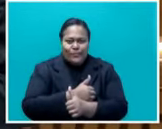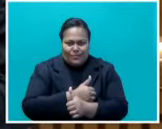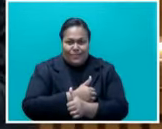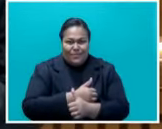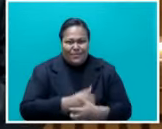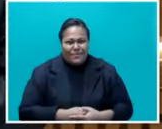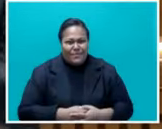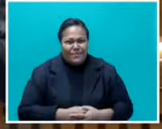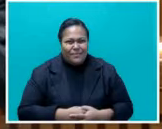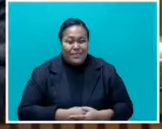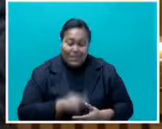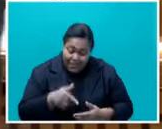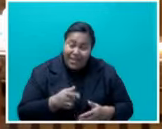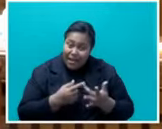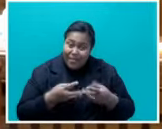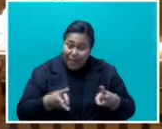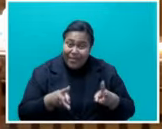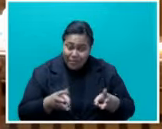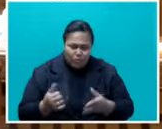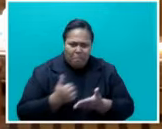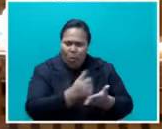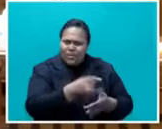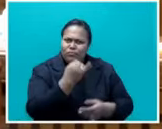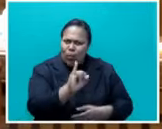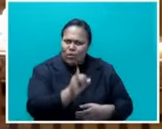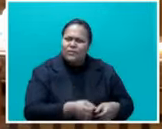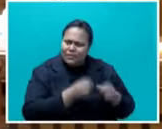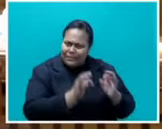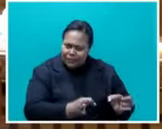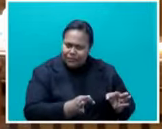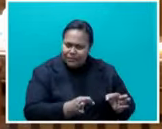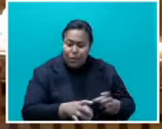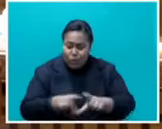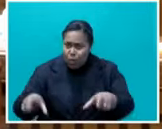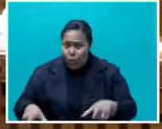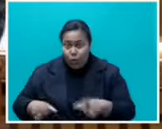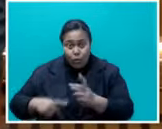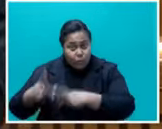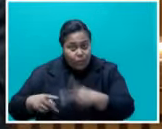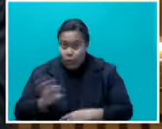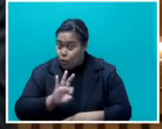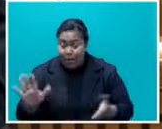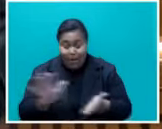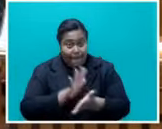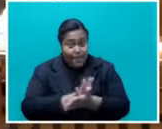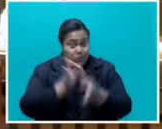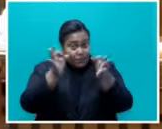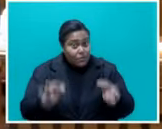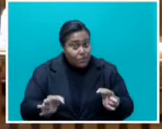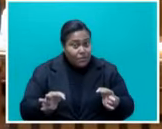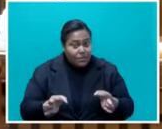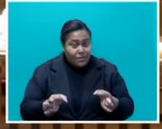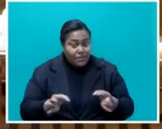that decision. This is another way of appealing that decision. In the court process, when you are not happy with the decision, you appeal